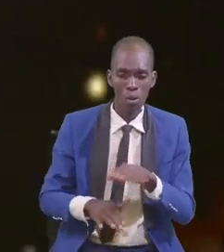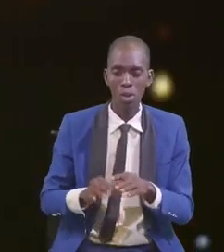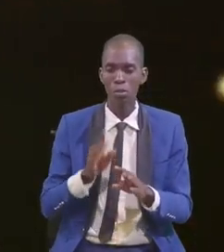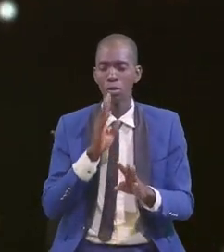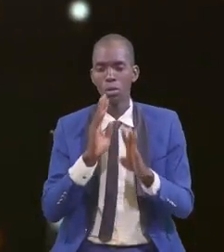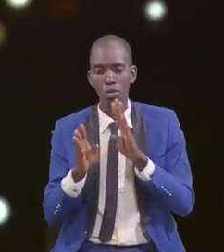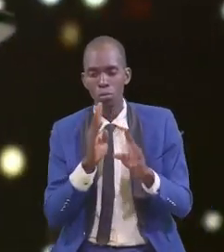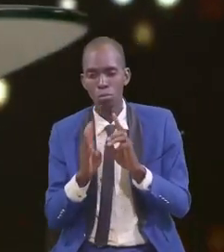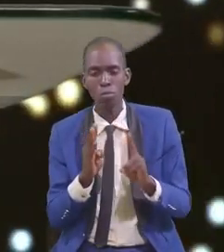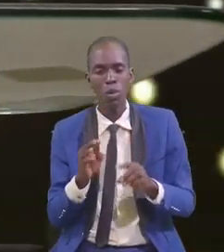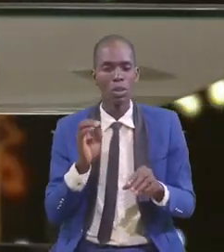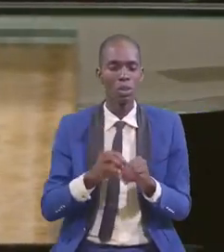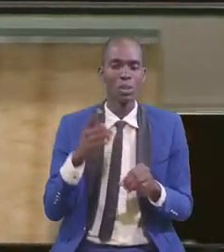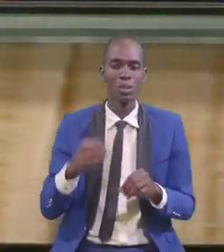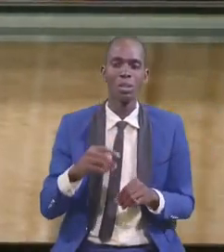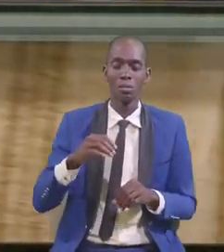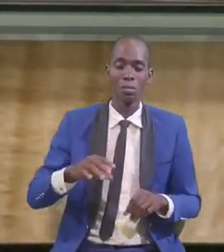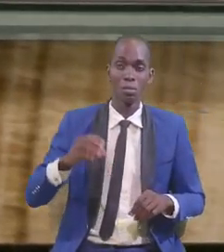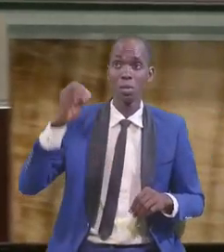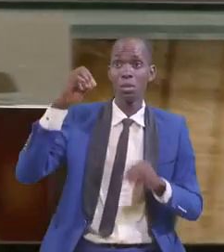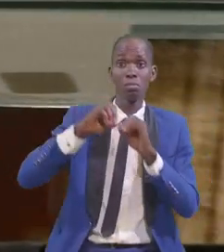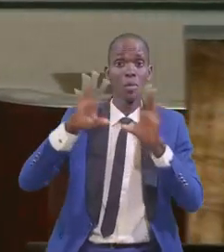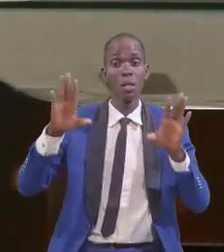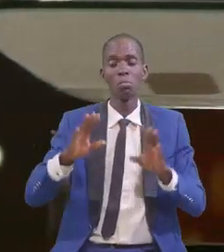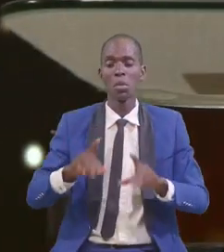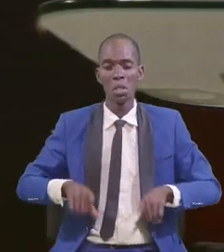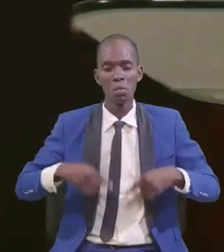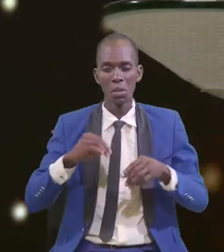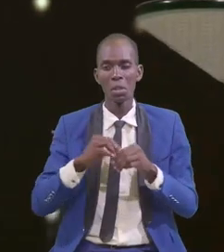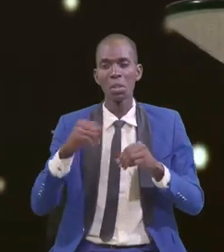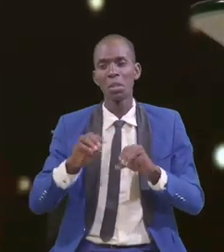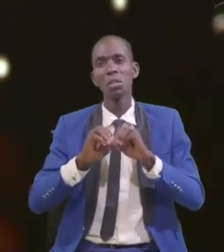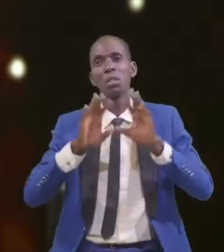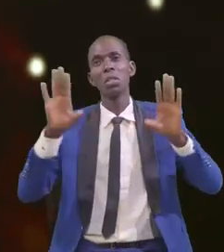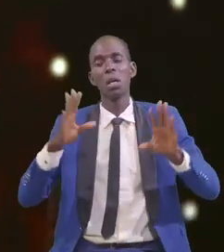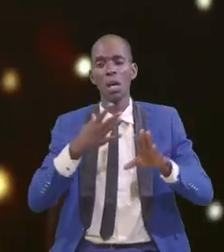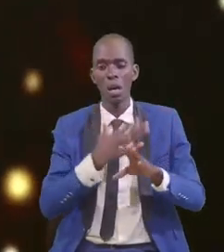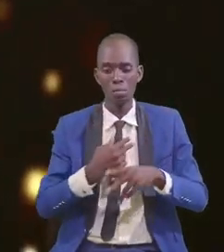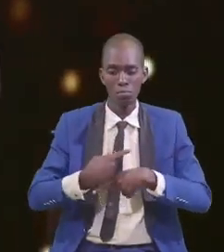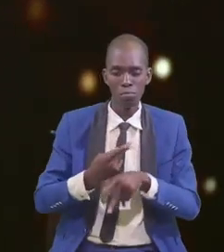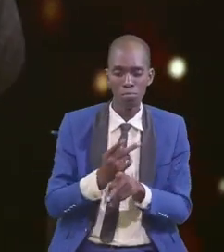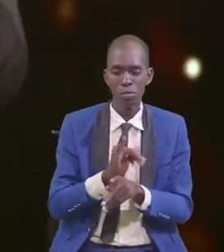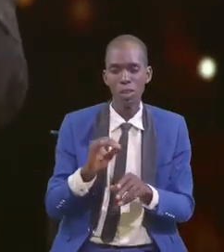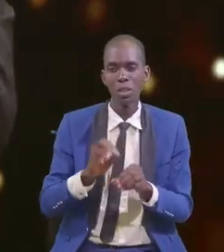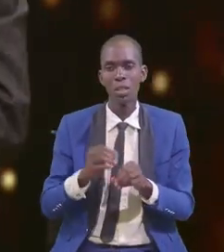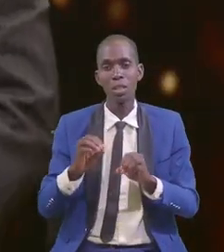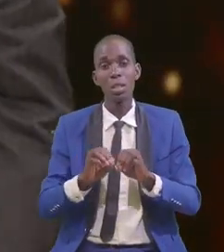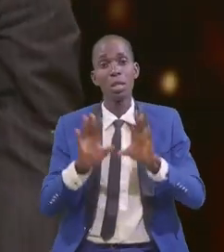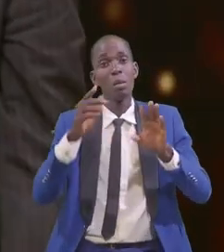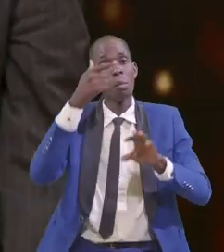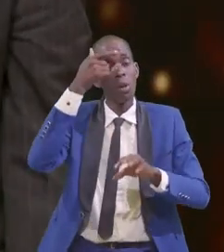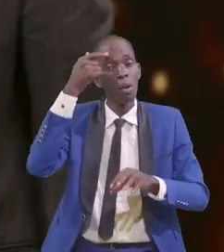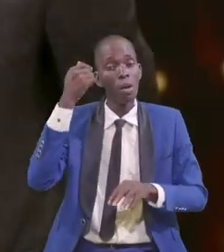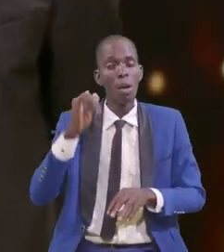and living in the light and behaving in the light and producing in the light because